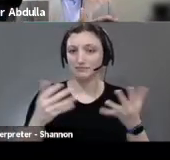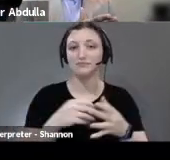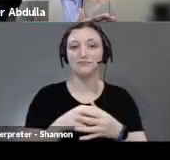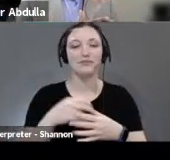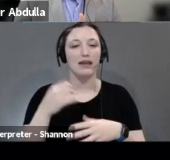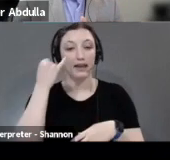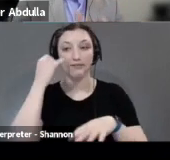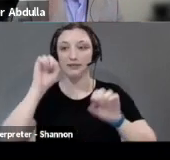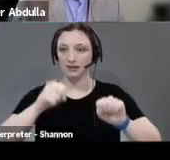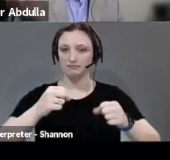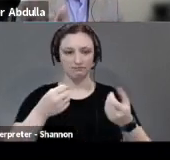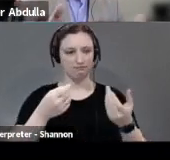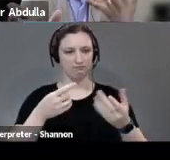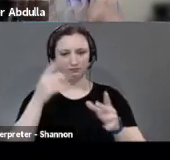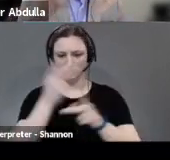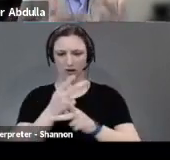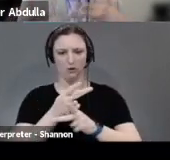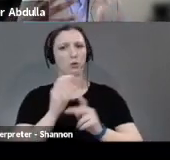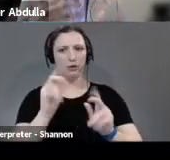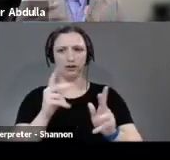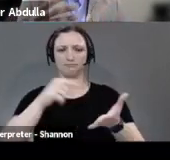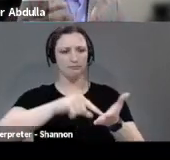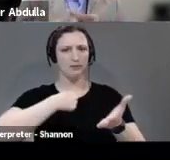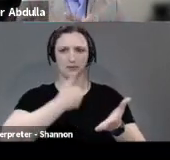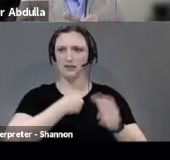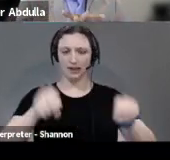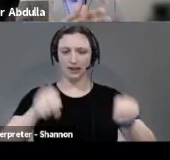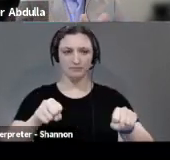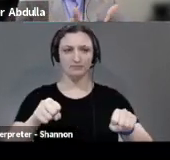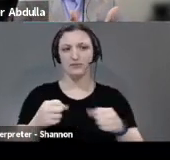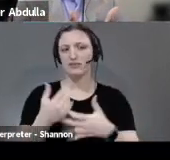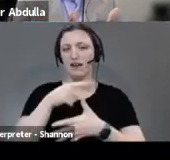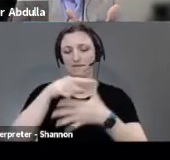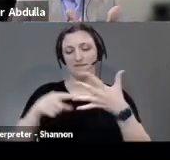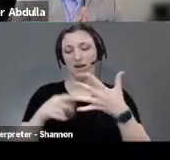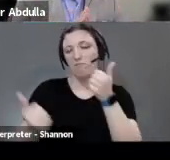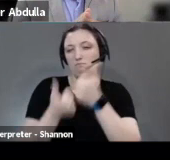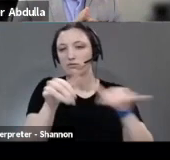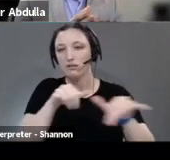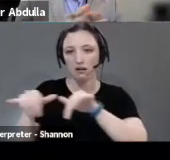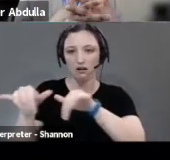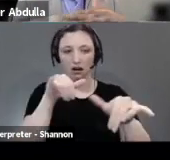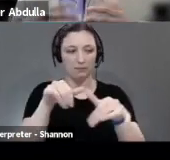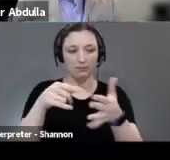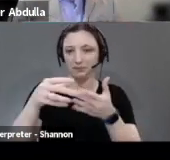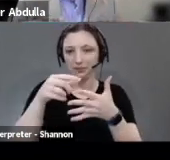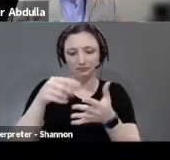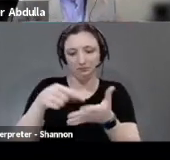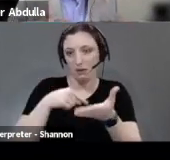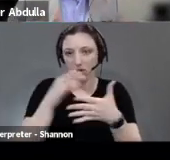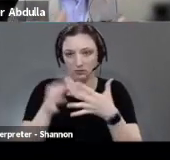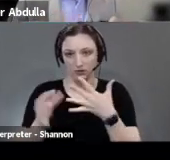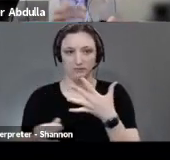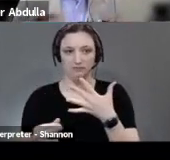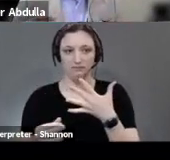a regular form of compensation, I've listed the 5 most common on the slide here. We'll be going over the pros and